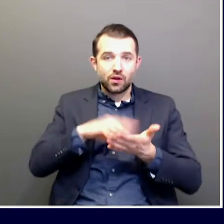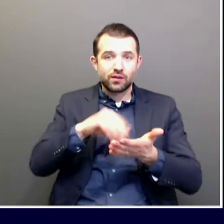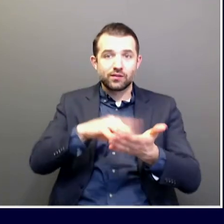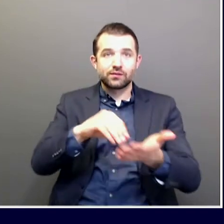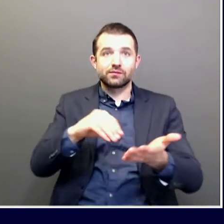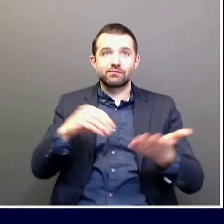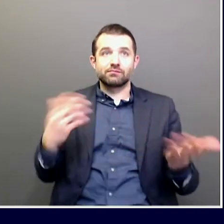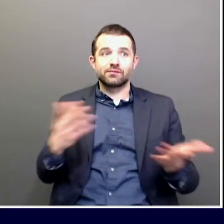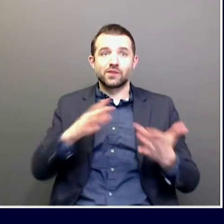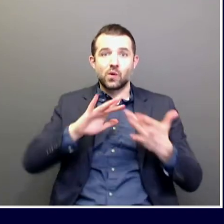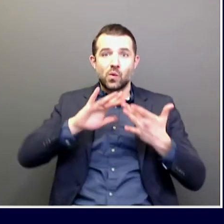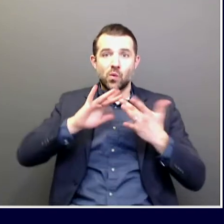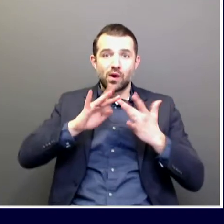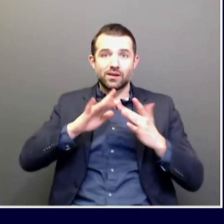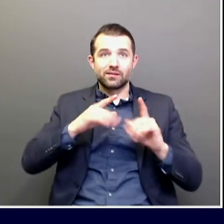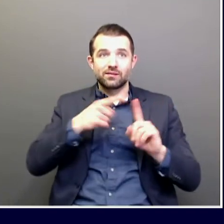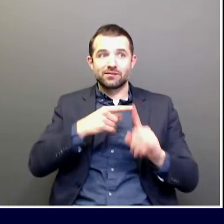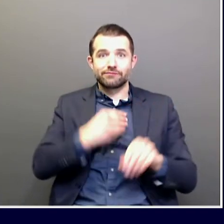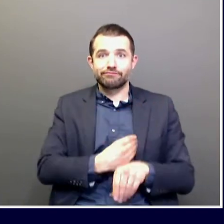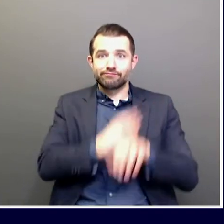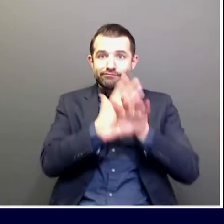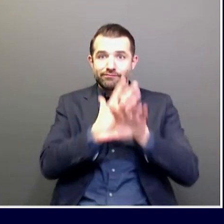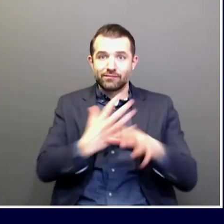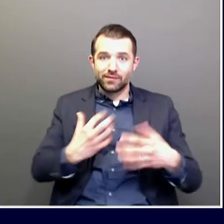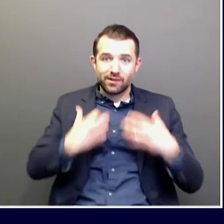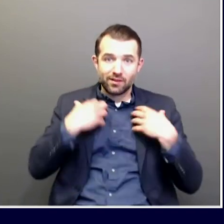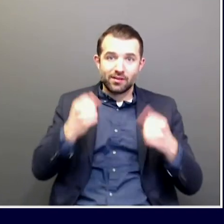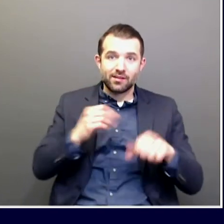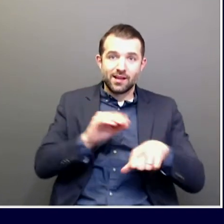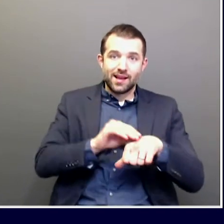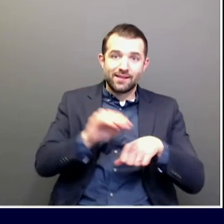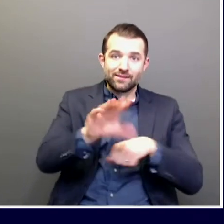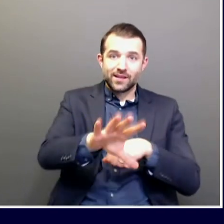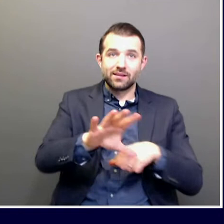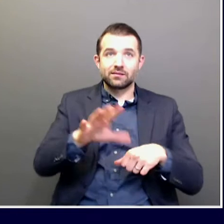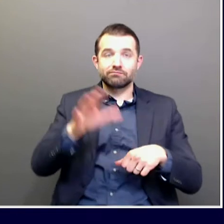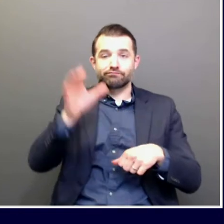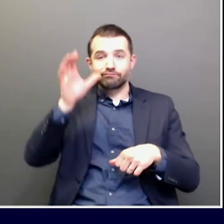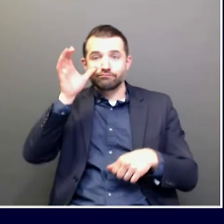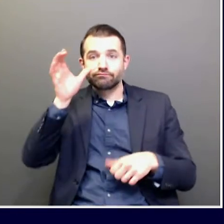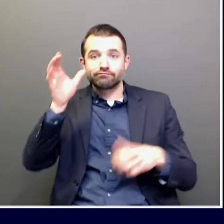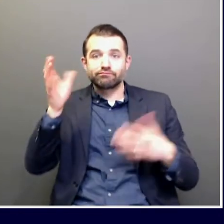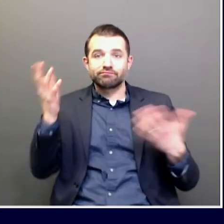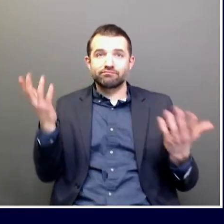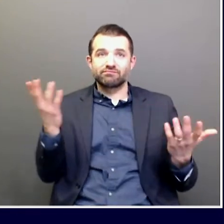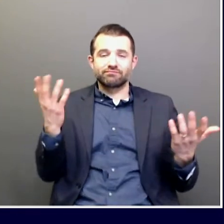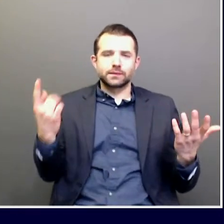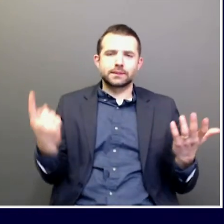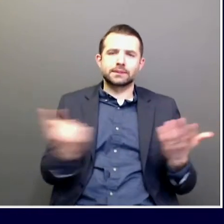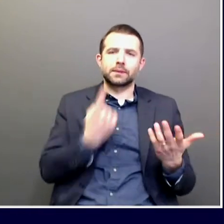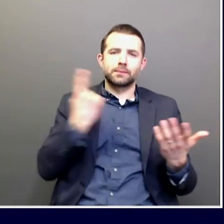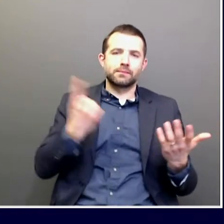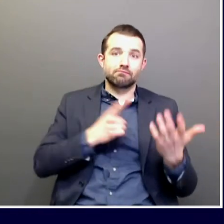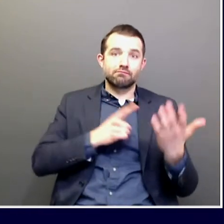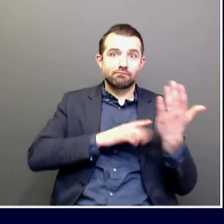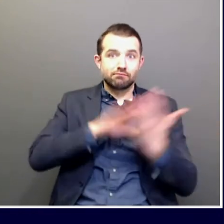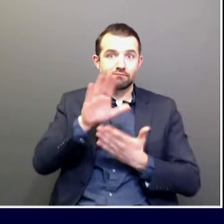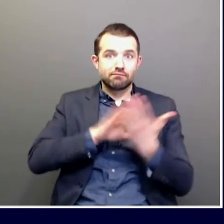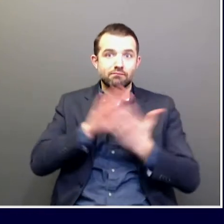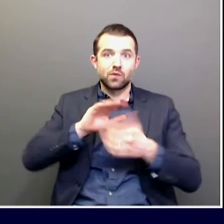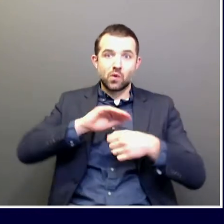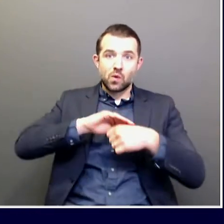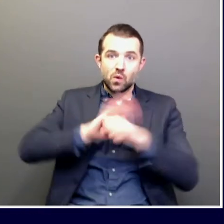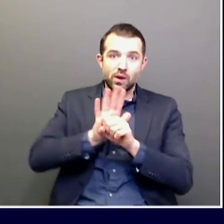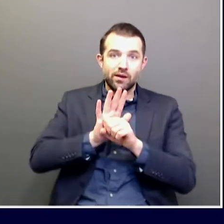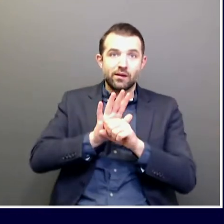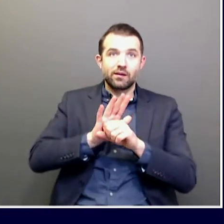and childcare providers and other venues to make sure that we're giving kids the kind of help that they need to get through this. Thank you